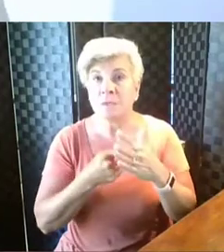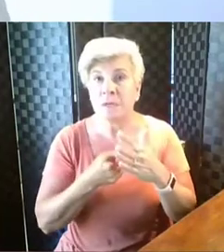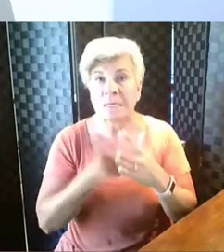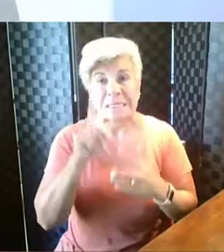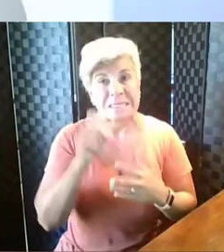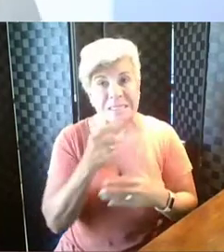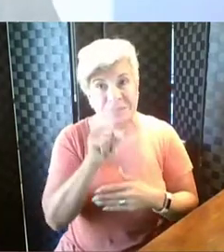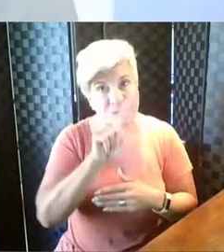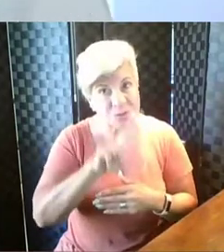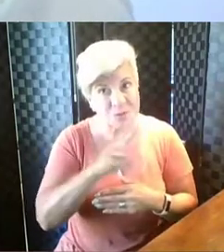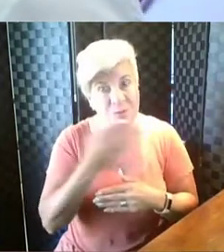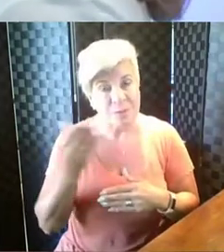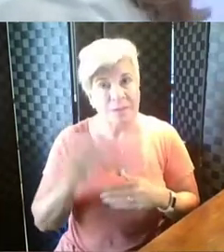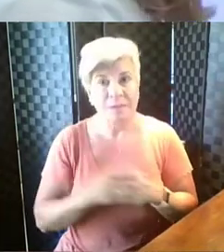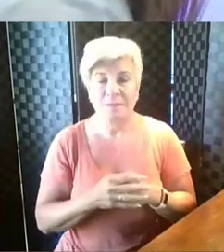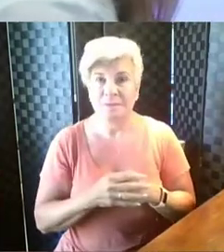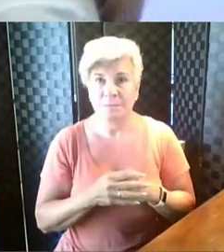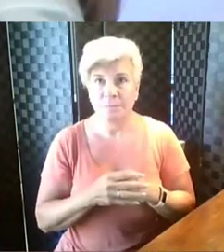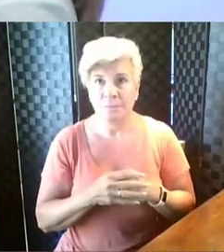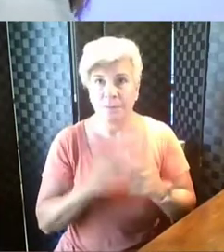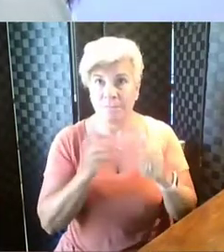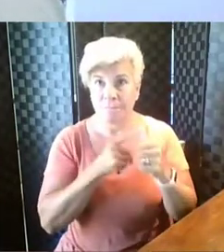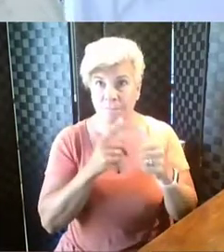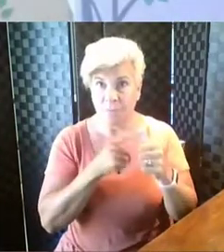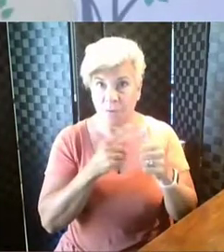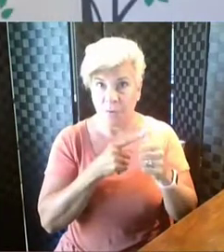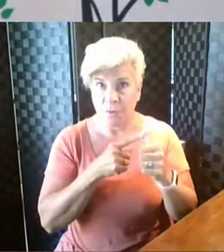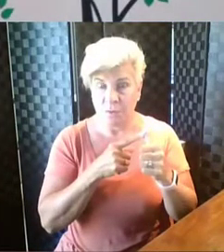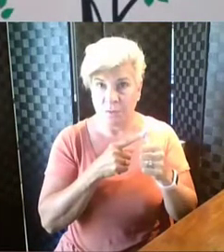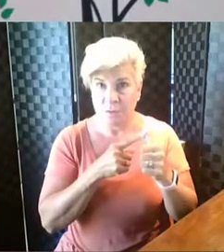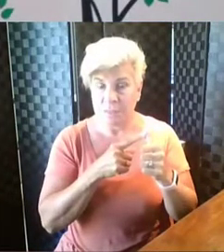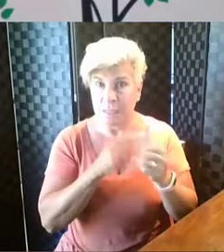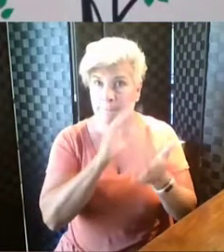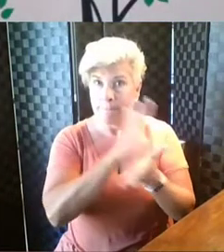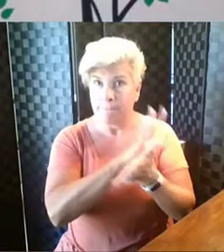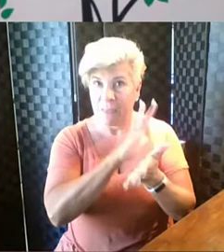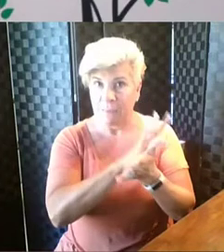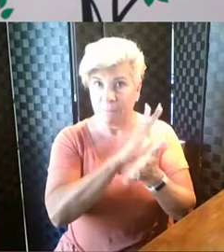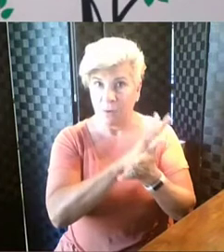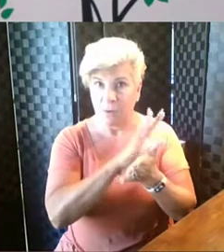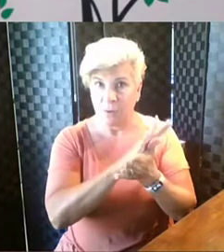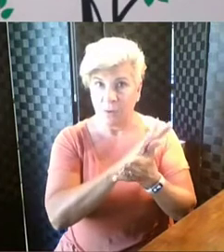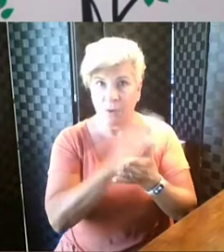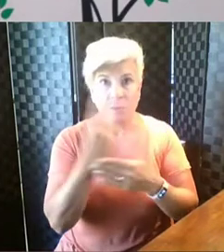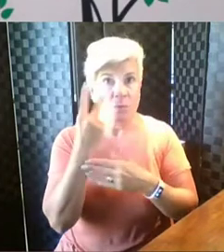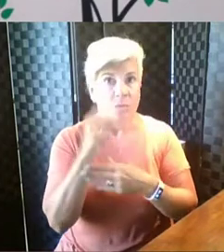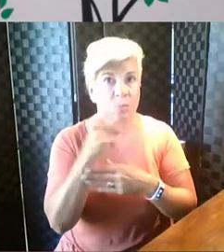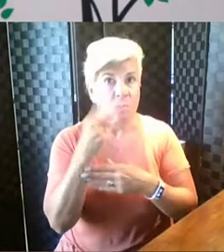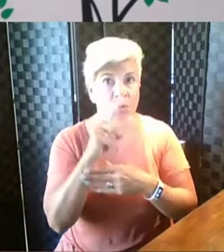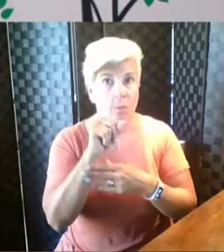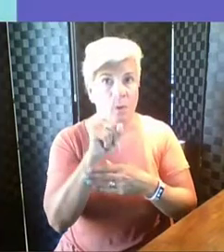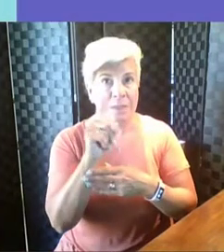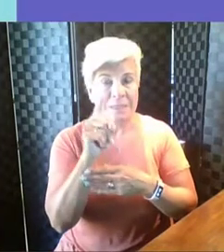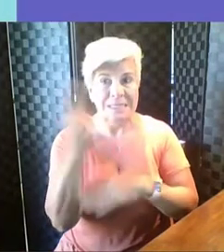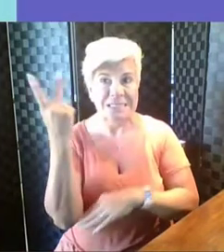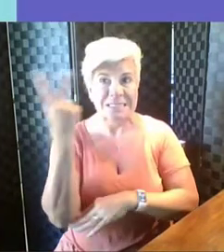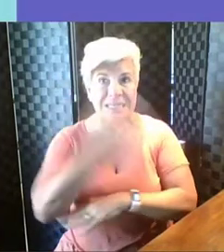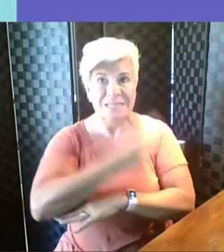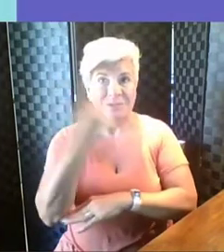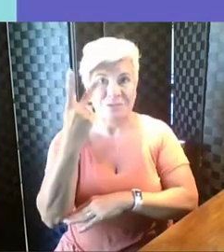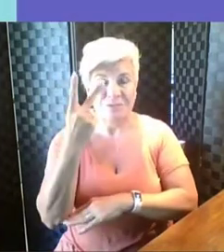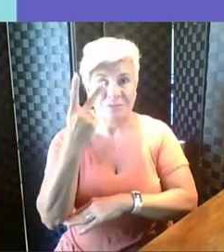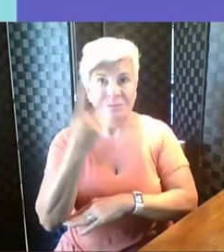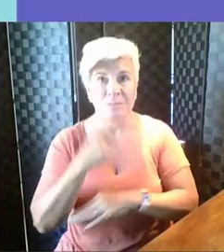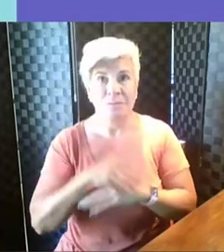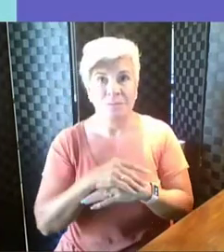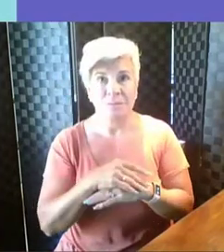you for our lesson today. The first one is your guided practice page. Make sure that you're looking at the one that says day 2 up here,